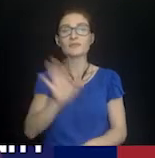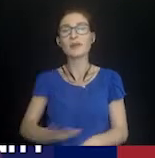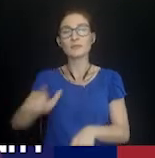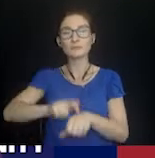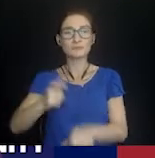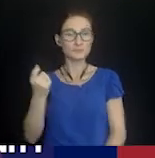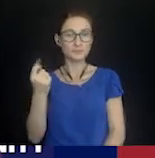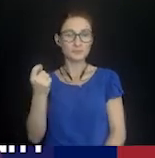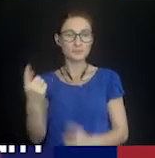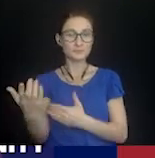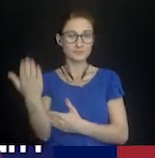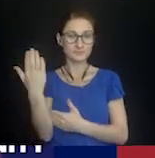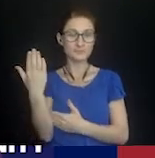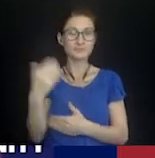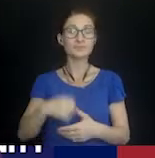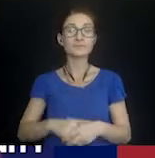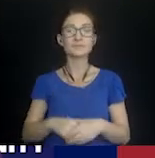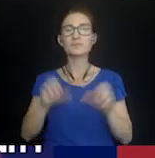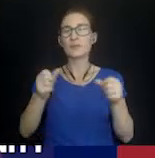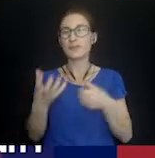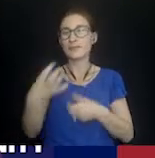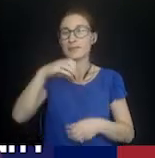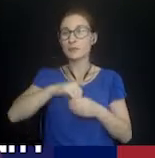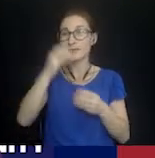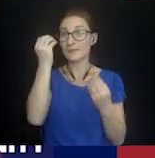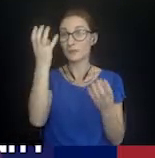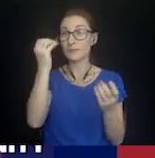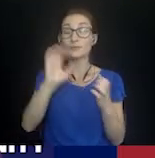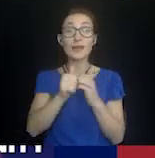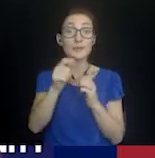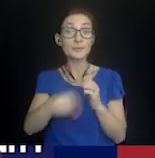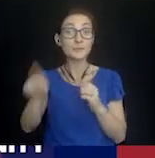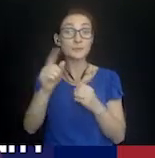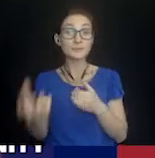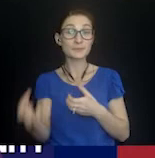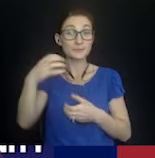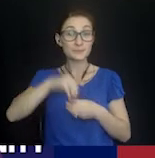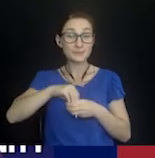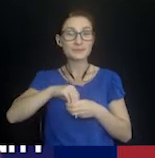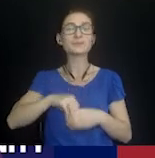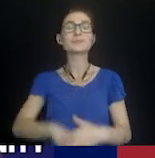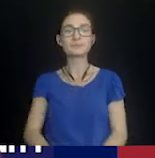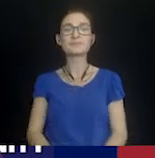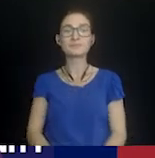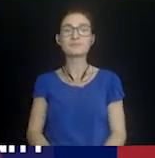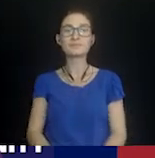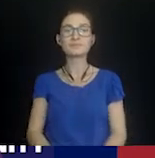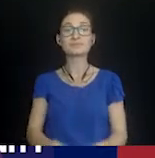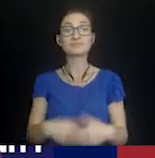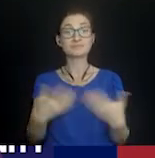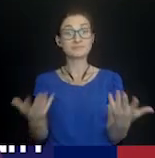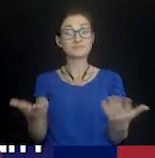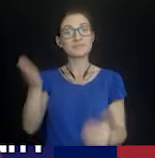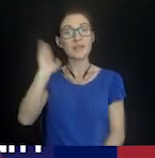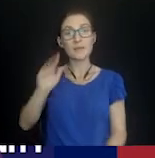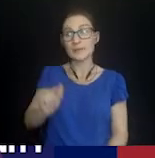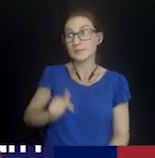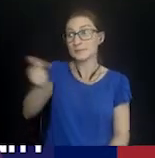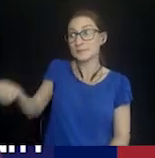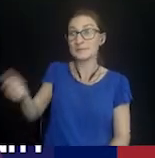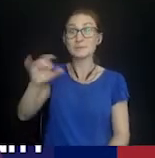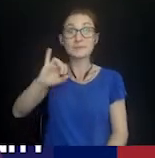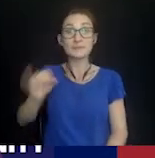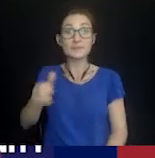11 a.m. We'll include information for how you can become involved. But without further ado, I wanted to throw it to